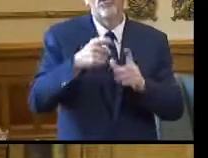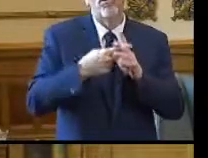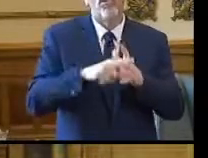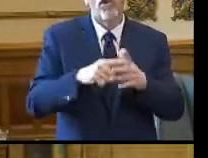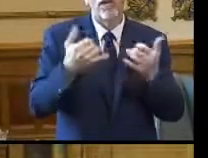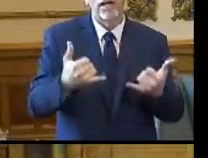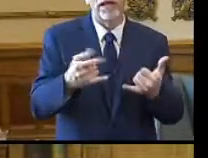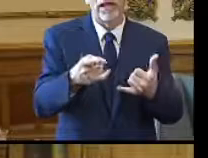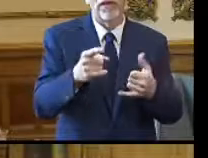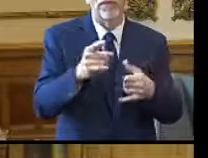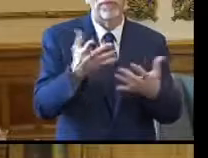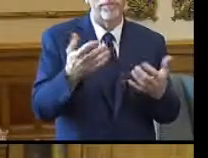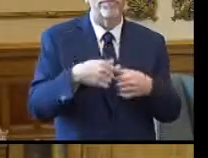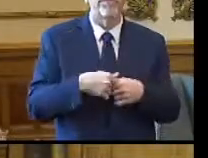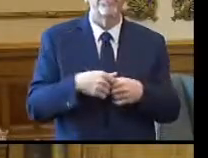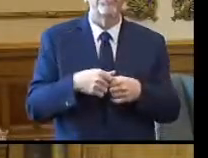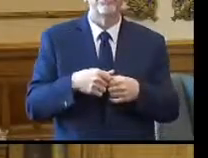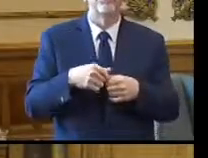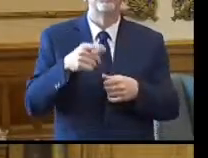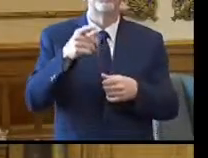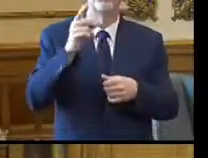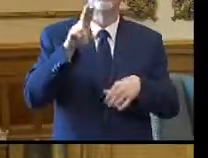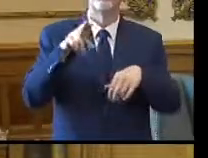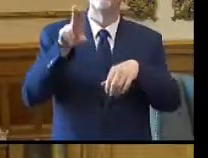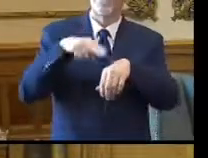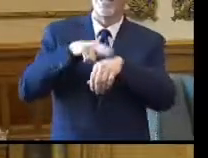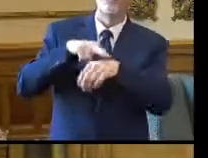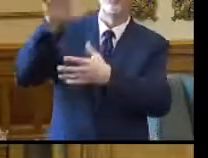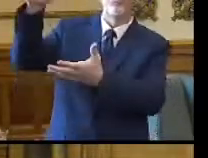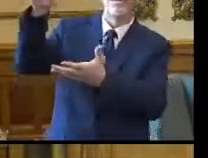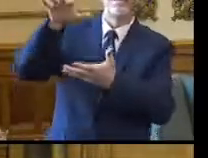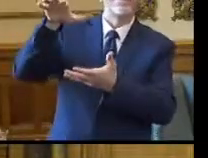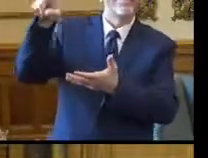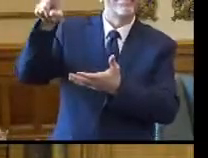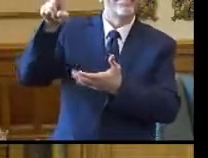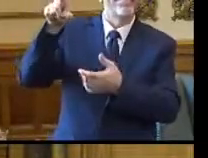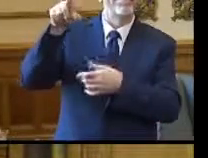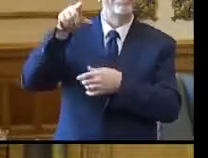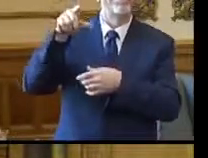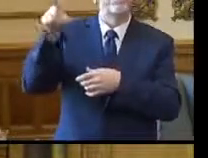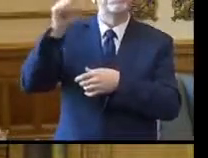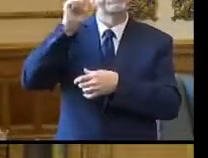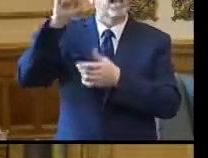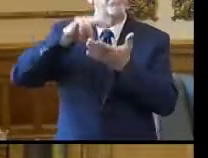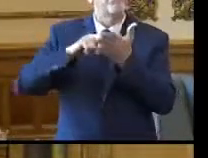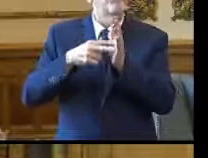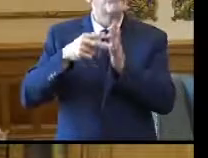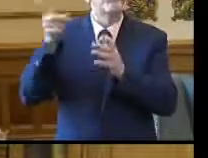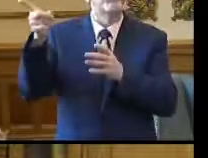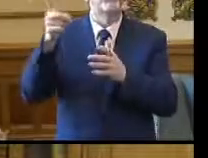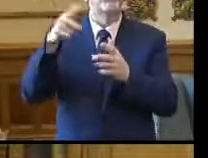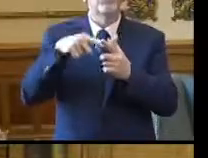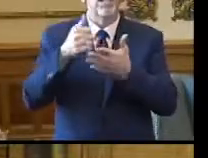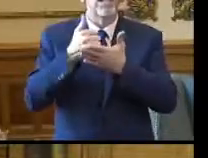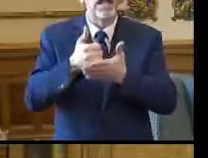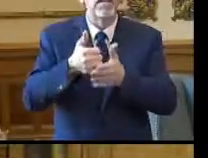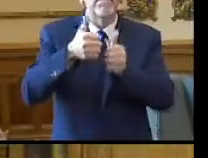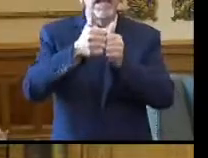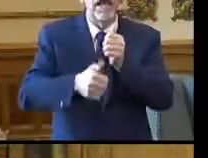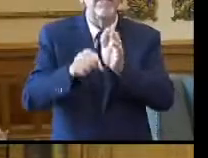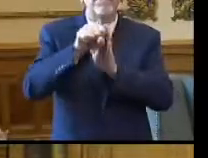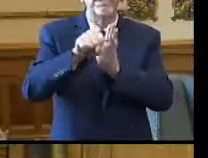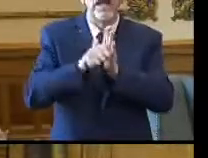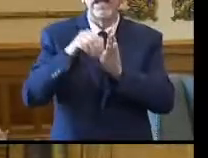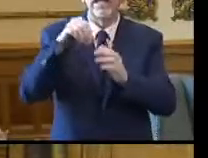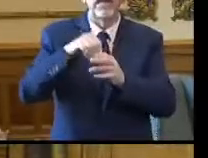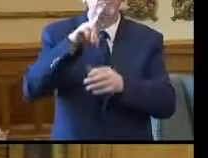start it now. As I've said before, the Strategic National Stockpile was never meant to actually be able to help every state in the